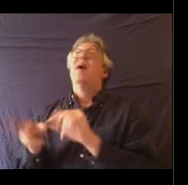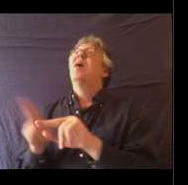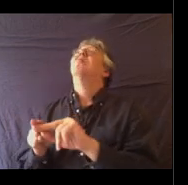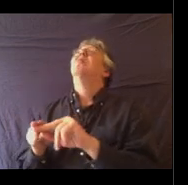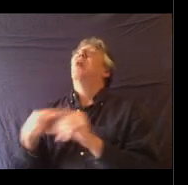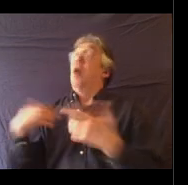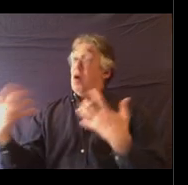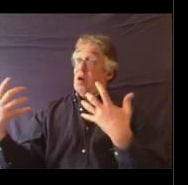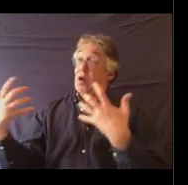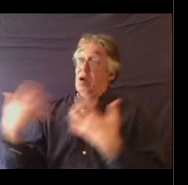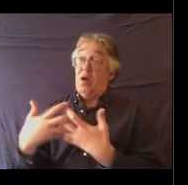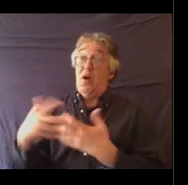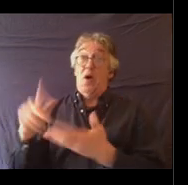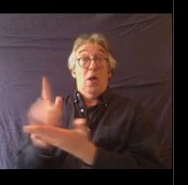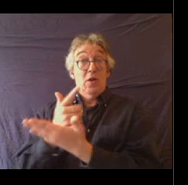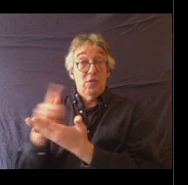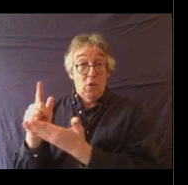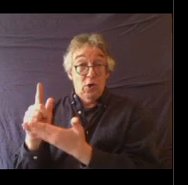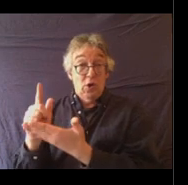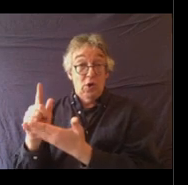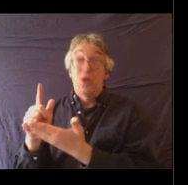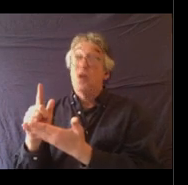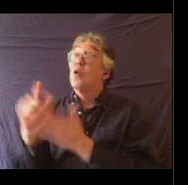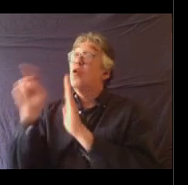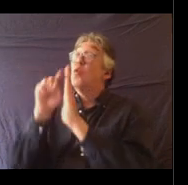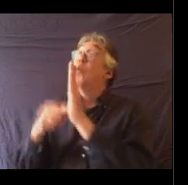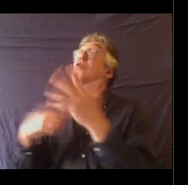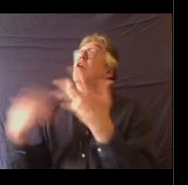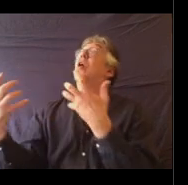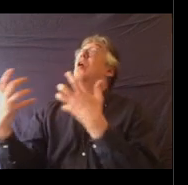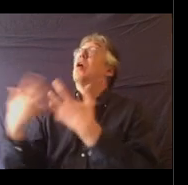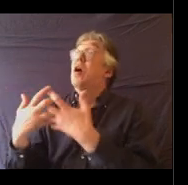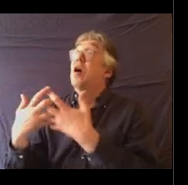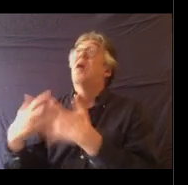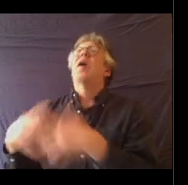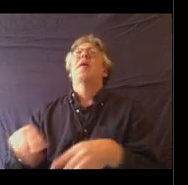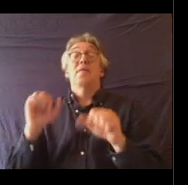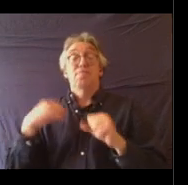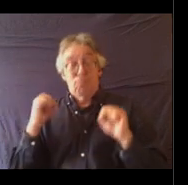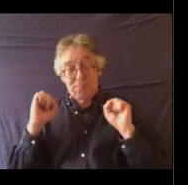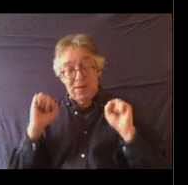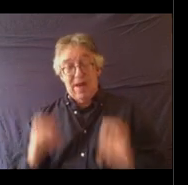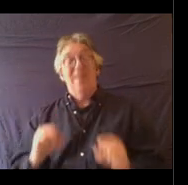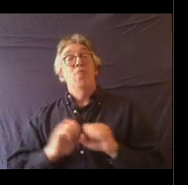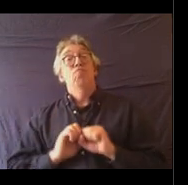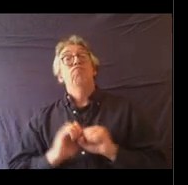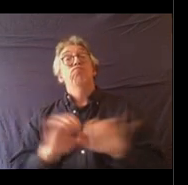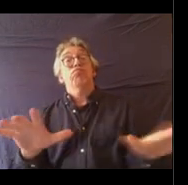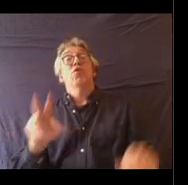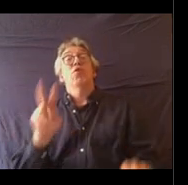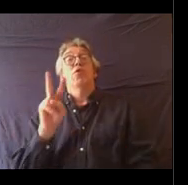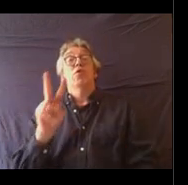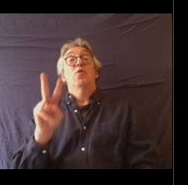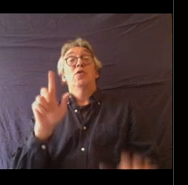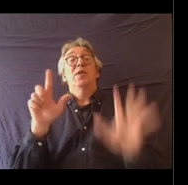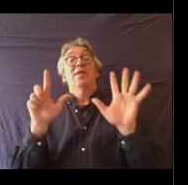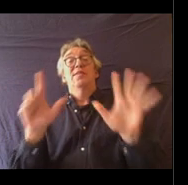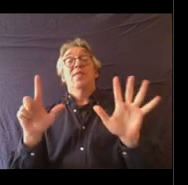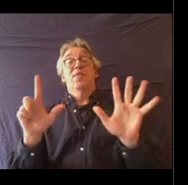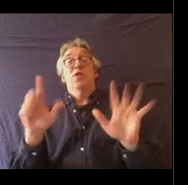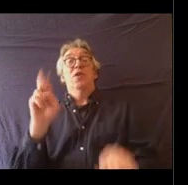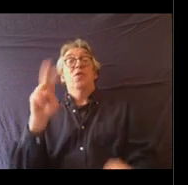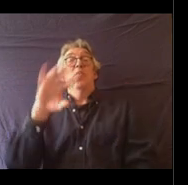of reception, to all other 26, 27 member states. So this is like really the main rationale also behind the